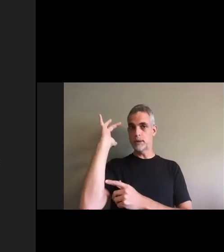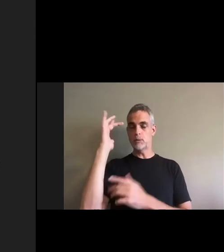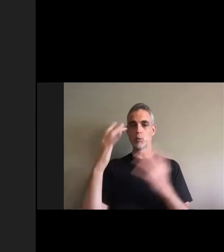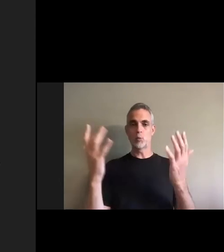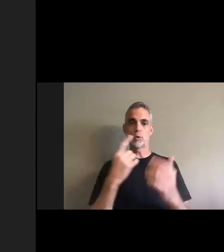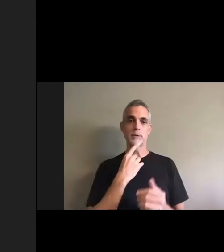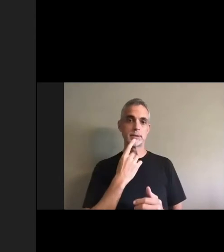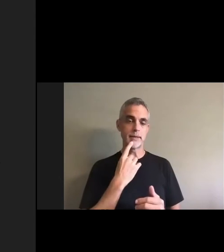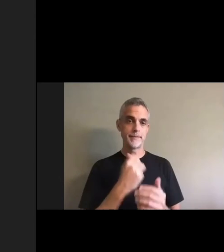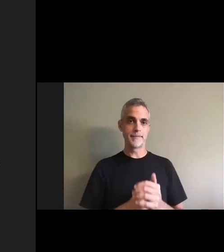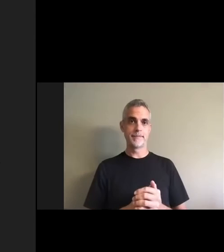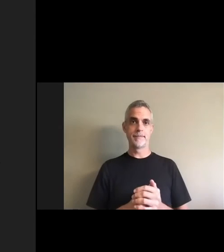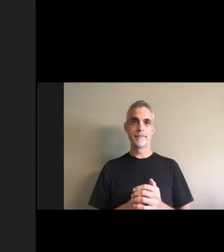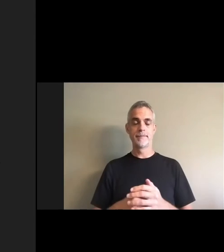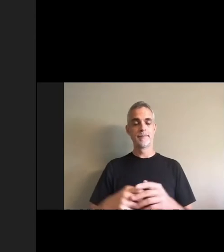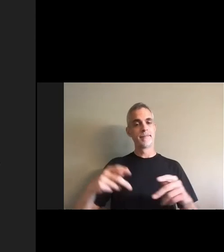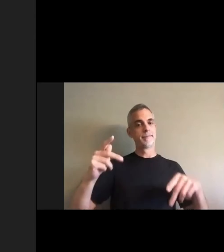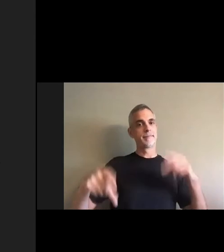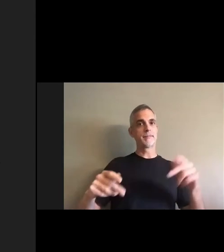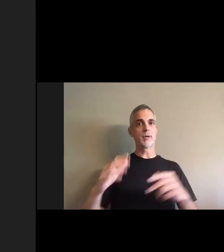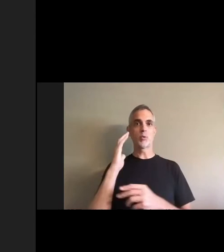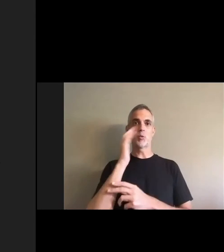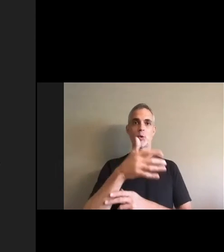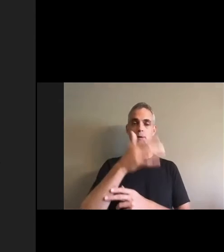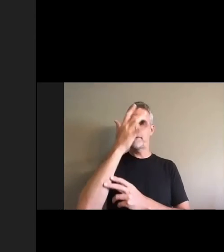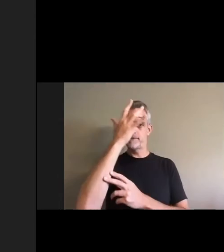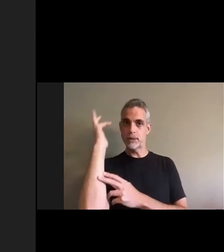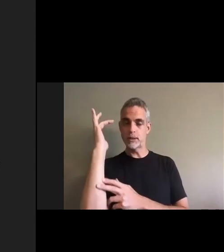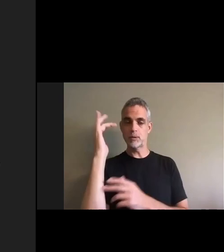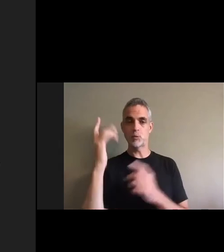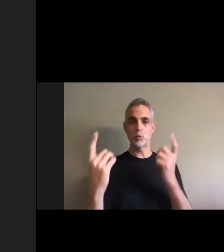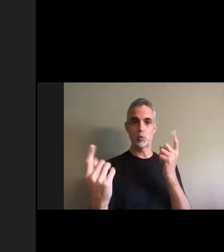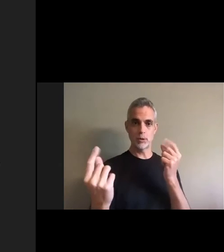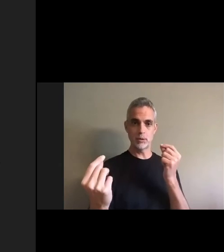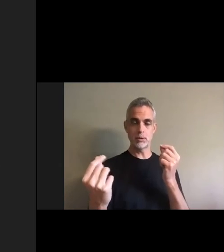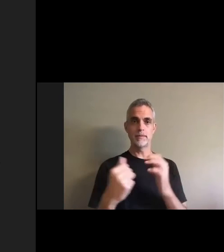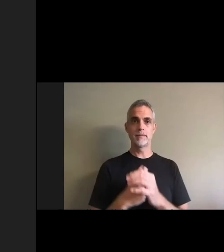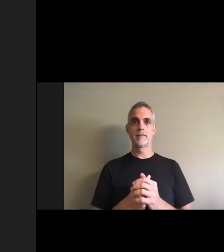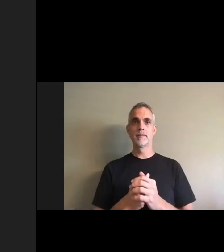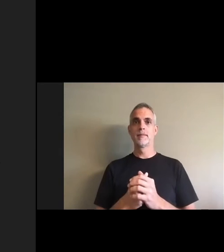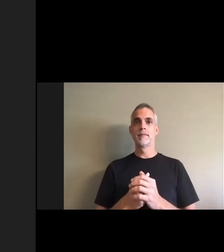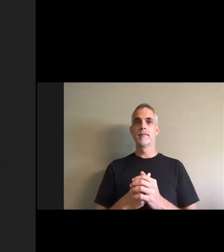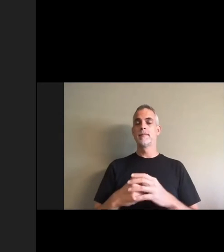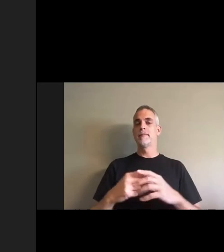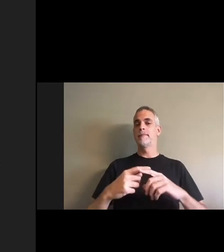People will forget what you've said, and people will forget what you did,